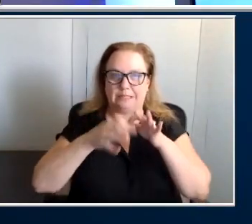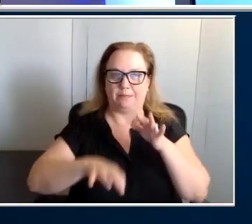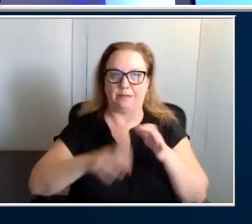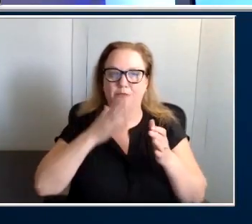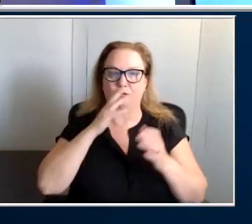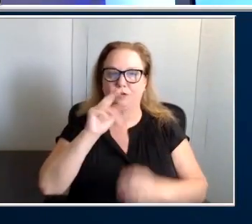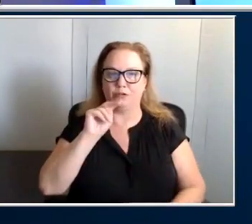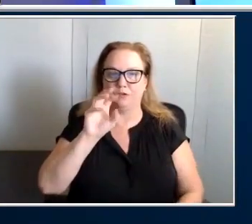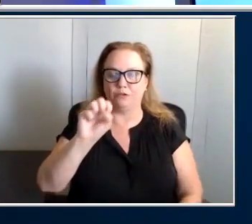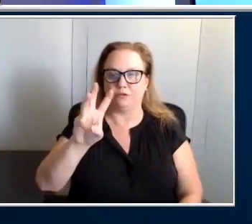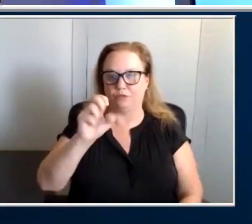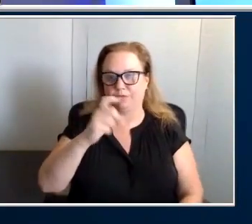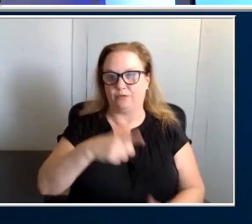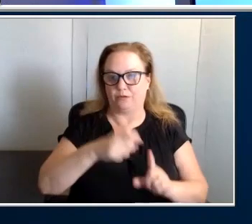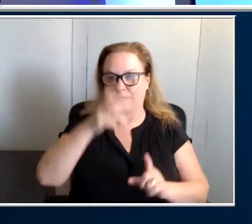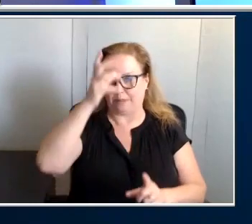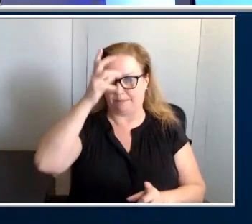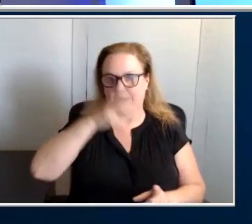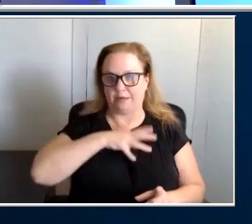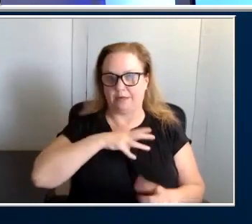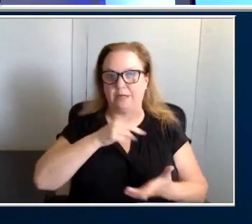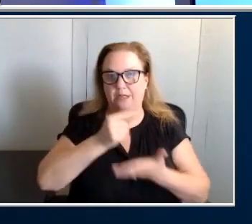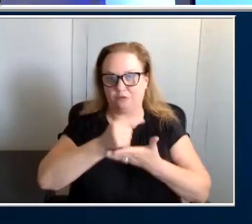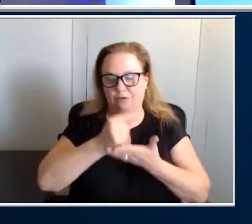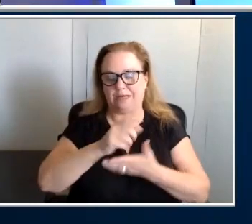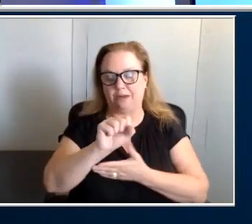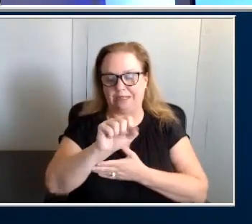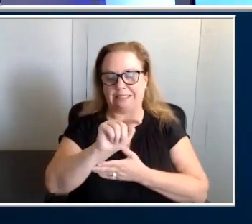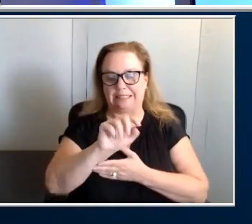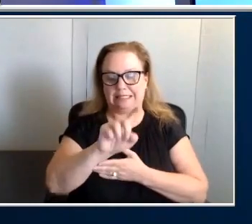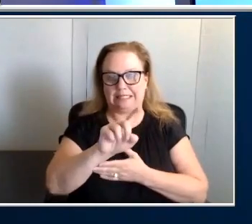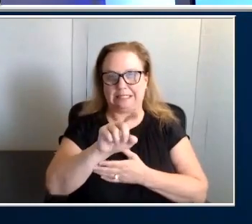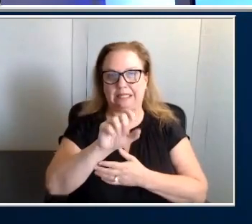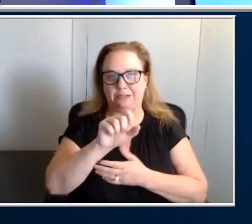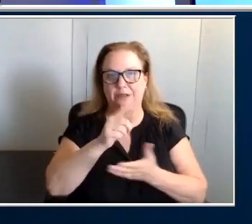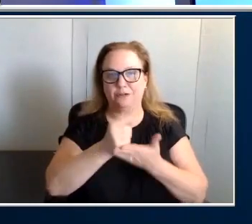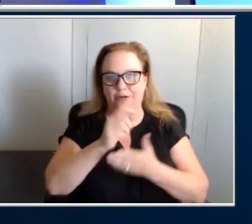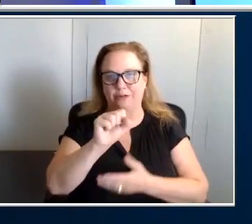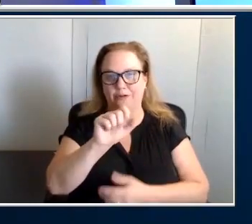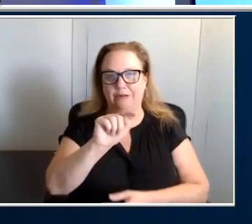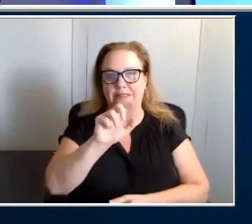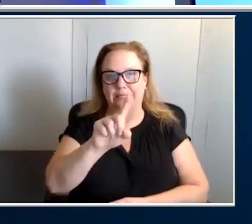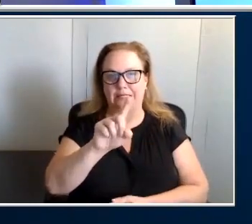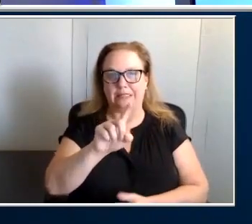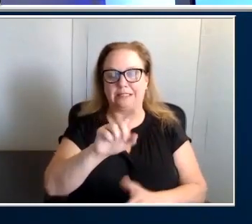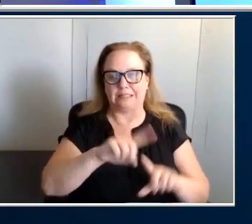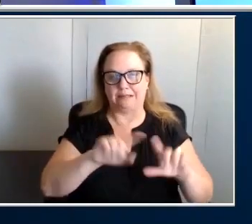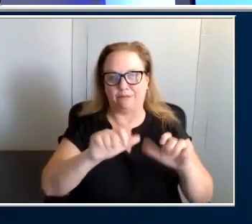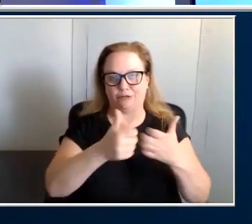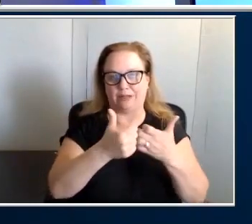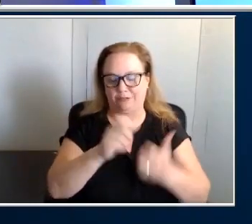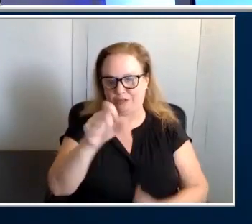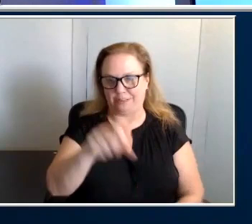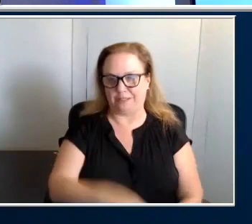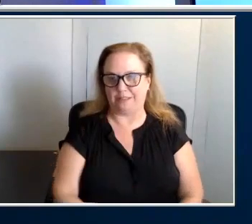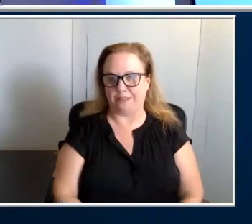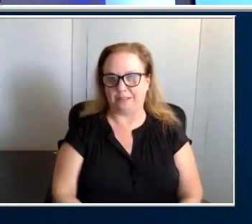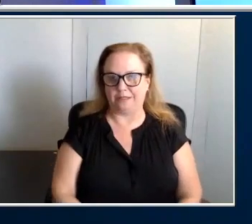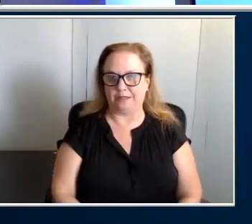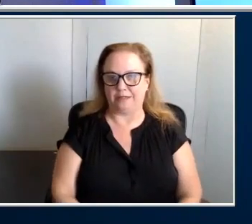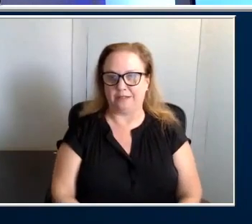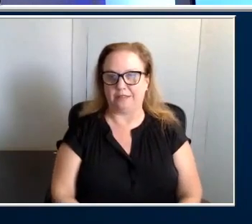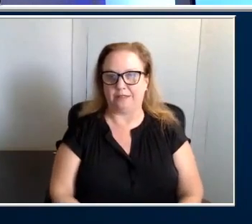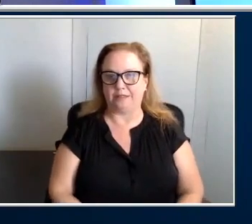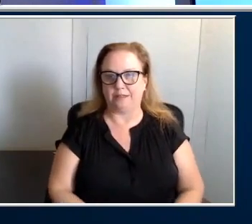men. Yeah. Still get them treated. Very good news. Yeah, get the STD treated. Different challenge if you don't do that. I wonder if that question was